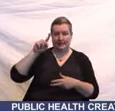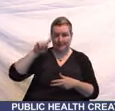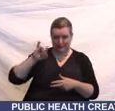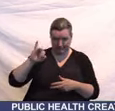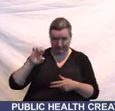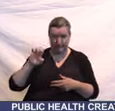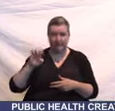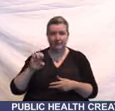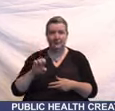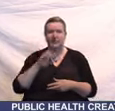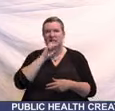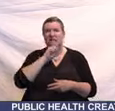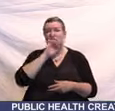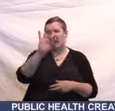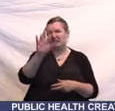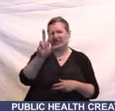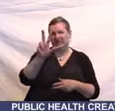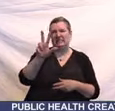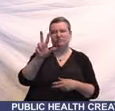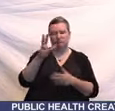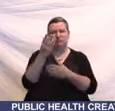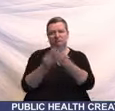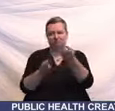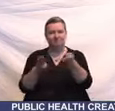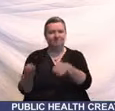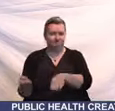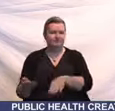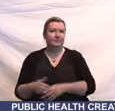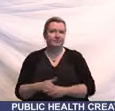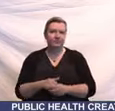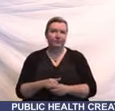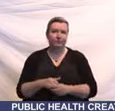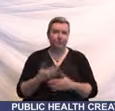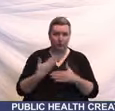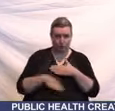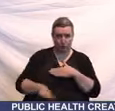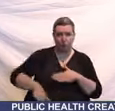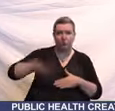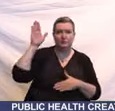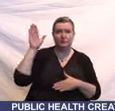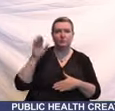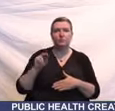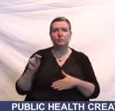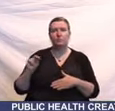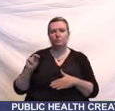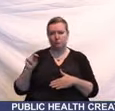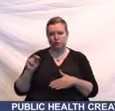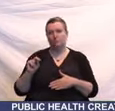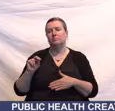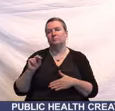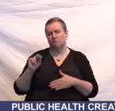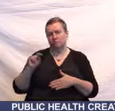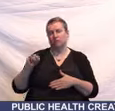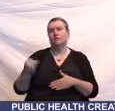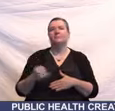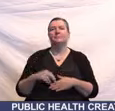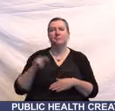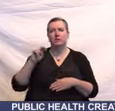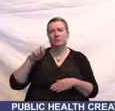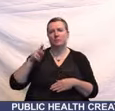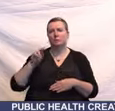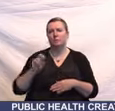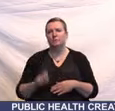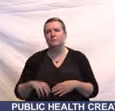old. Born and raised in Newark, Margaret worked for Bell Telephone and later on, after taking time to raise her family, the New Jersey